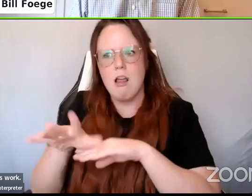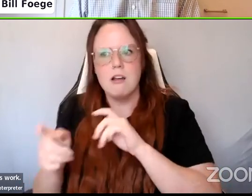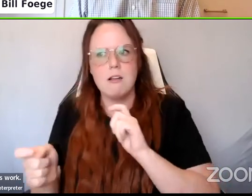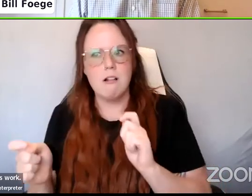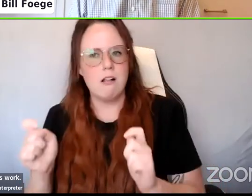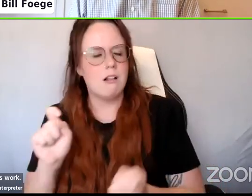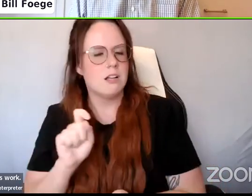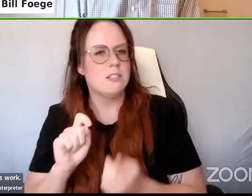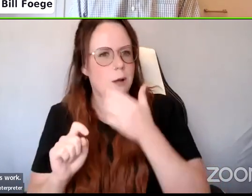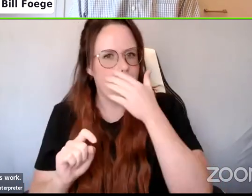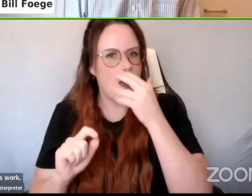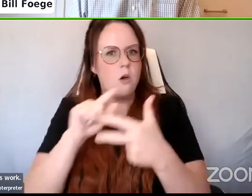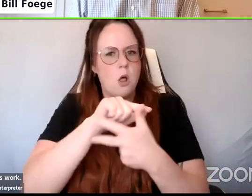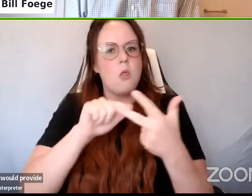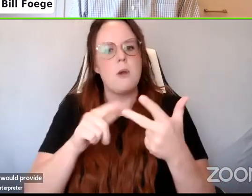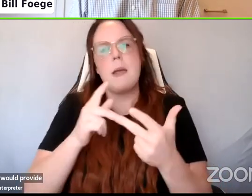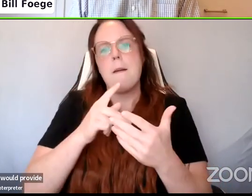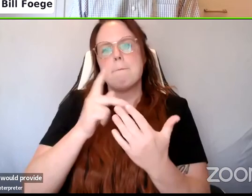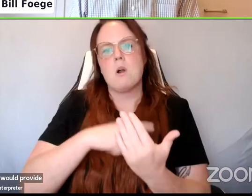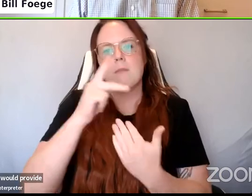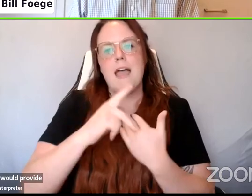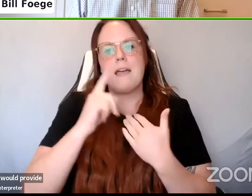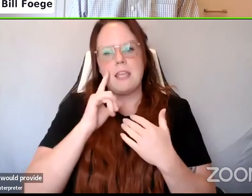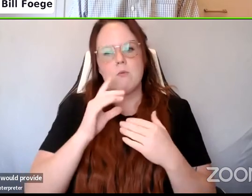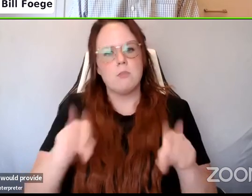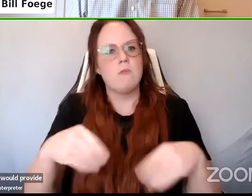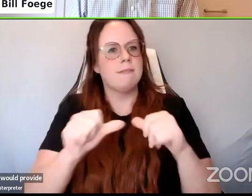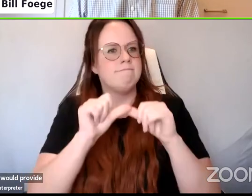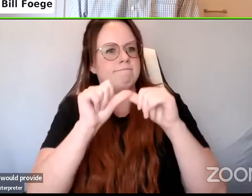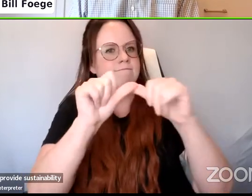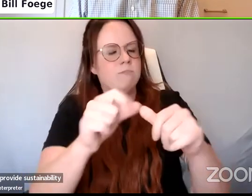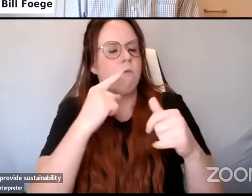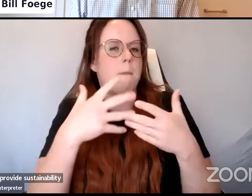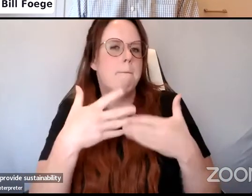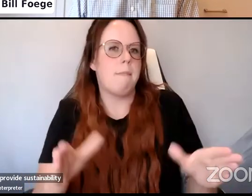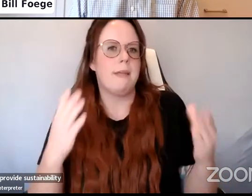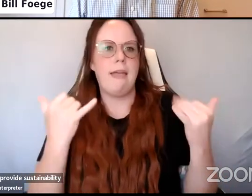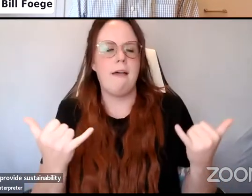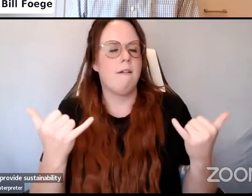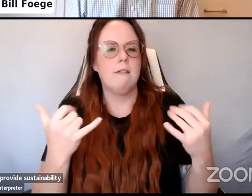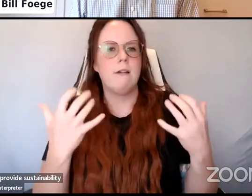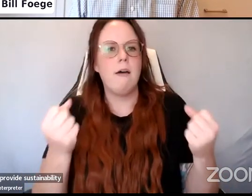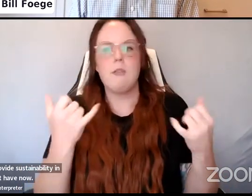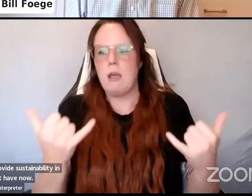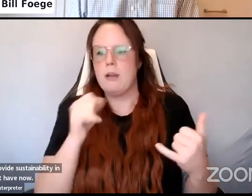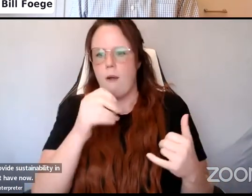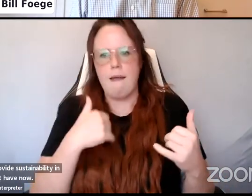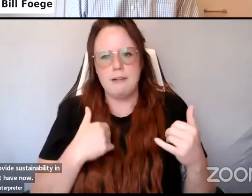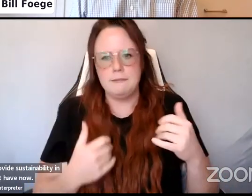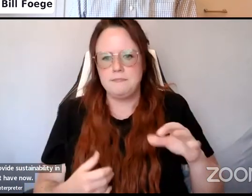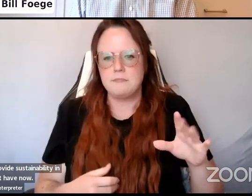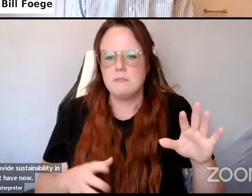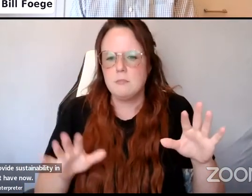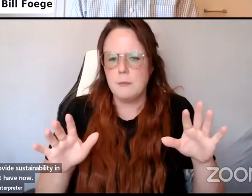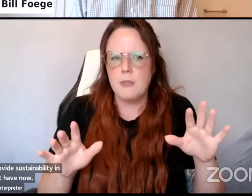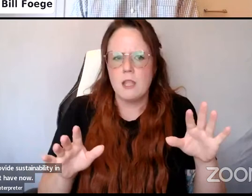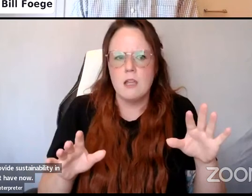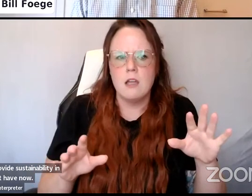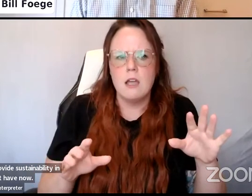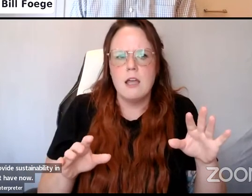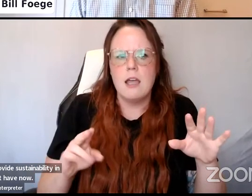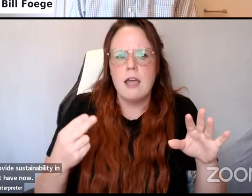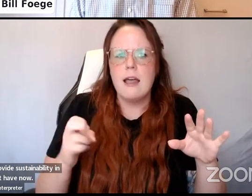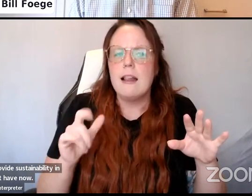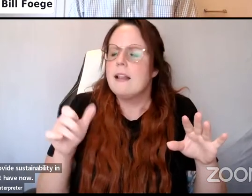provide the sustainability and public health we don't have now Helene how was um resilience